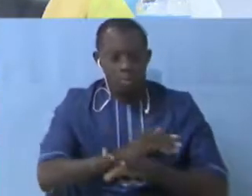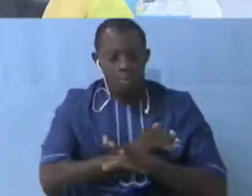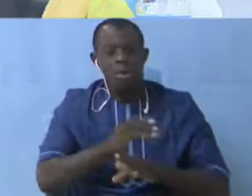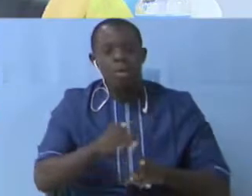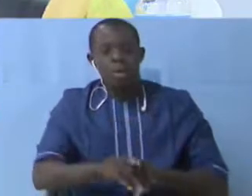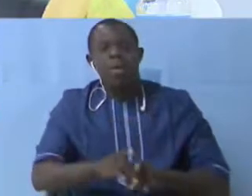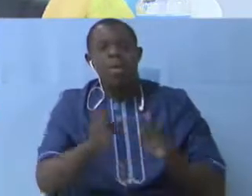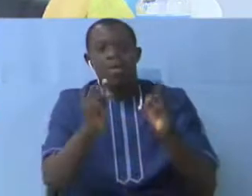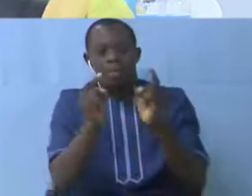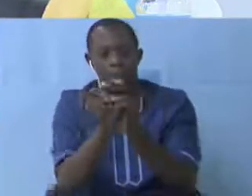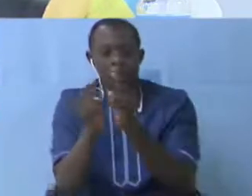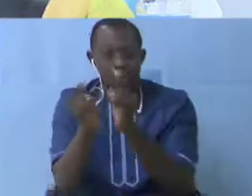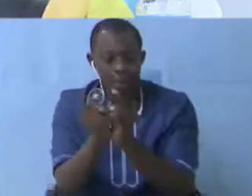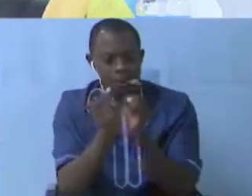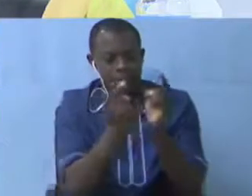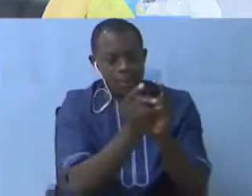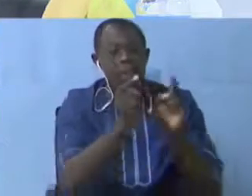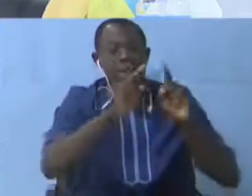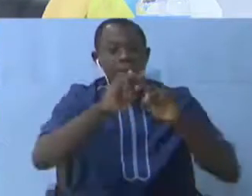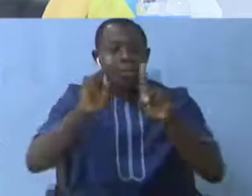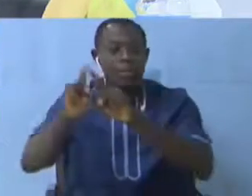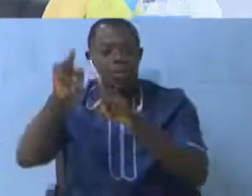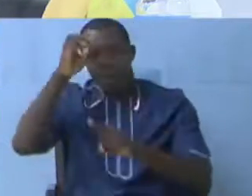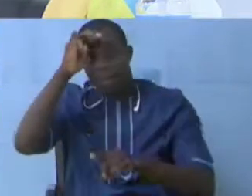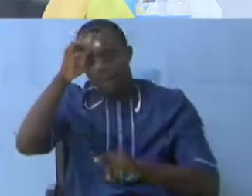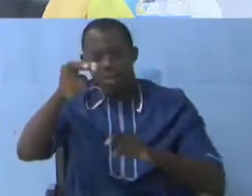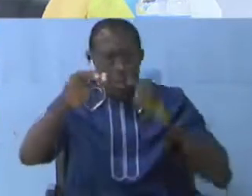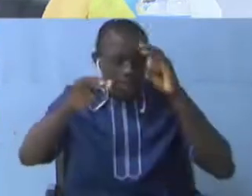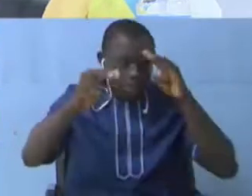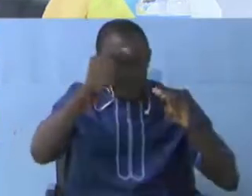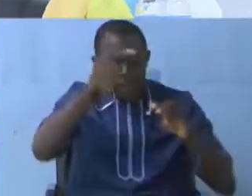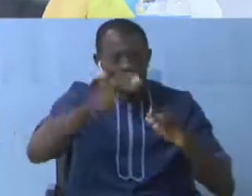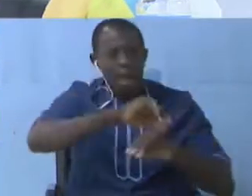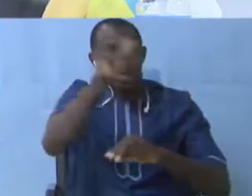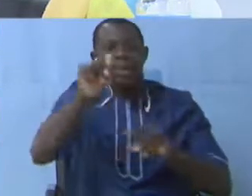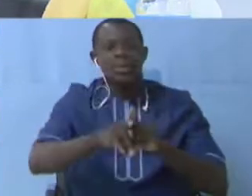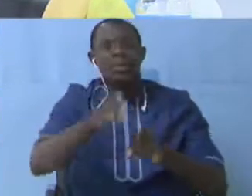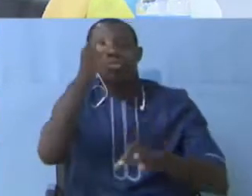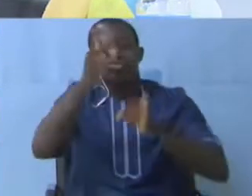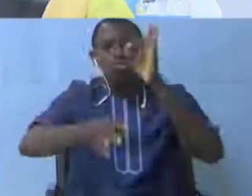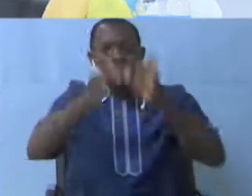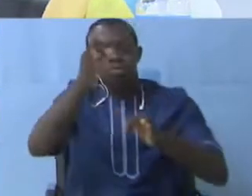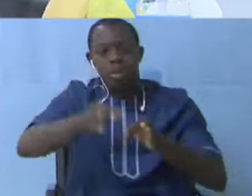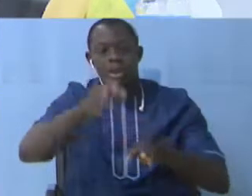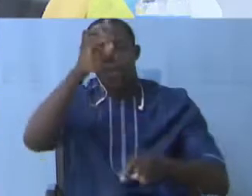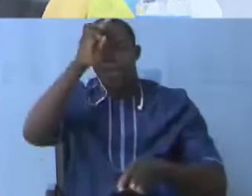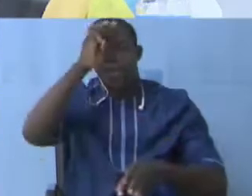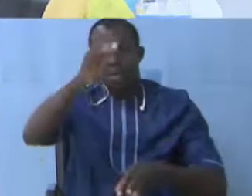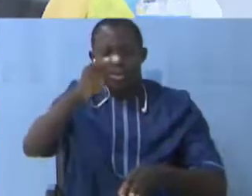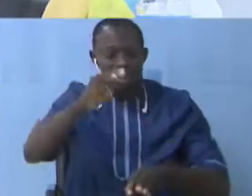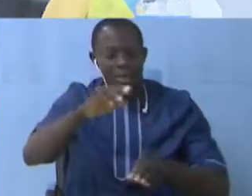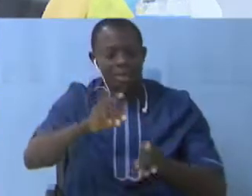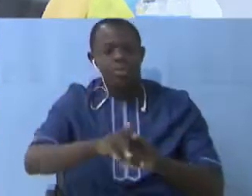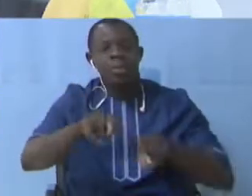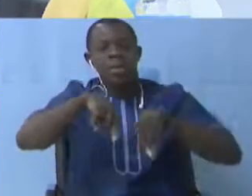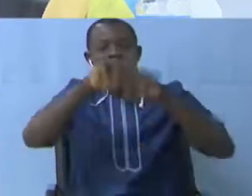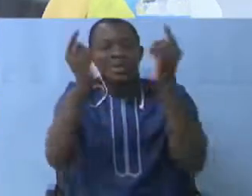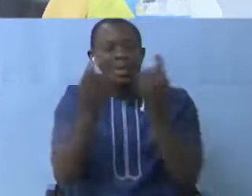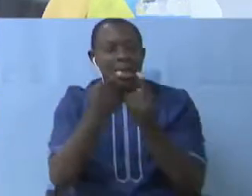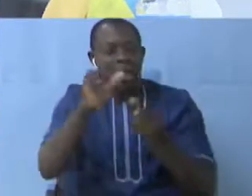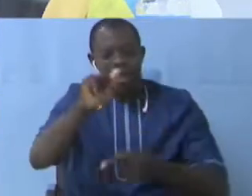different ministers or attorney generals. wax nañ li nga xam ne mooy soxal ci yeneen ministre ak attorney